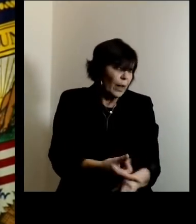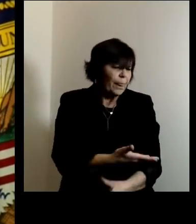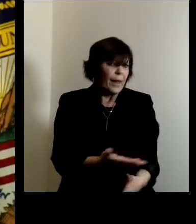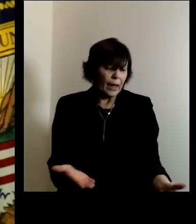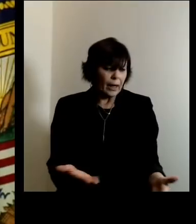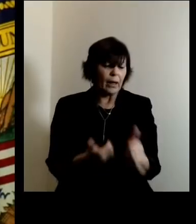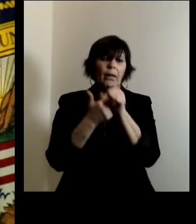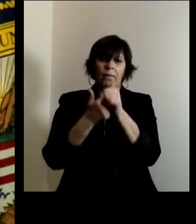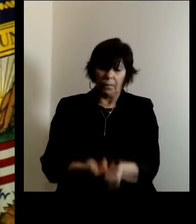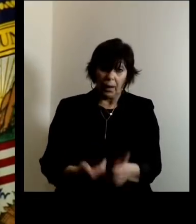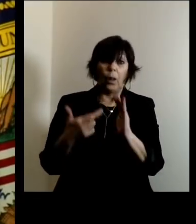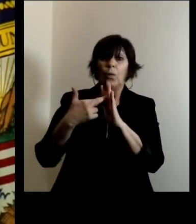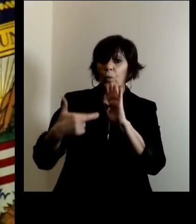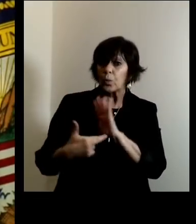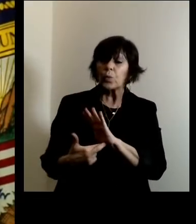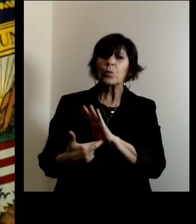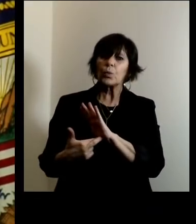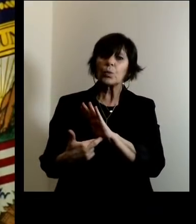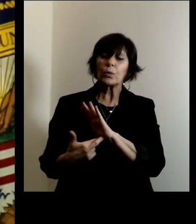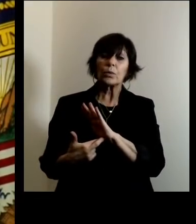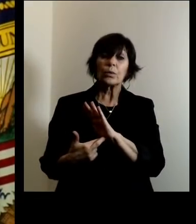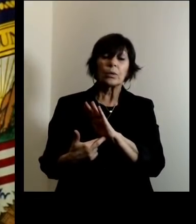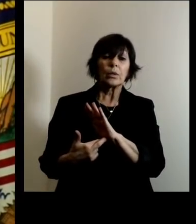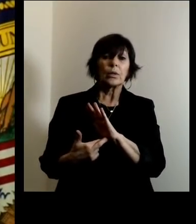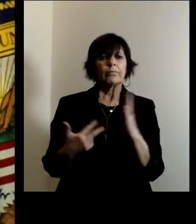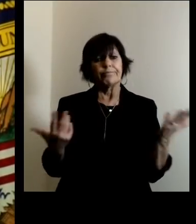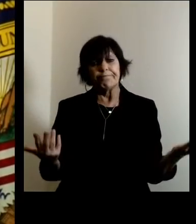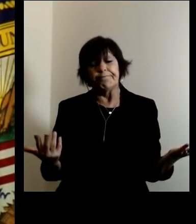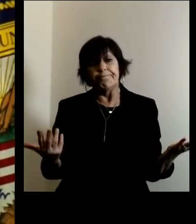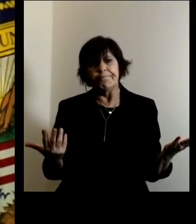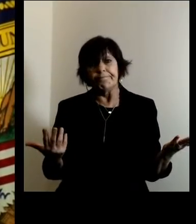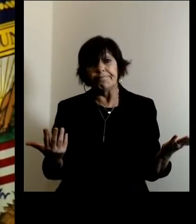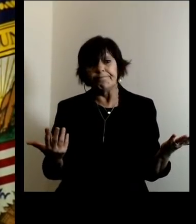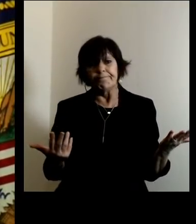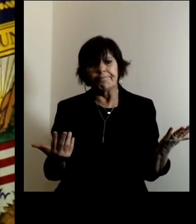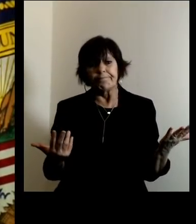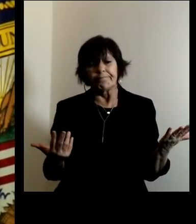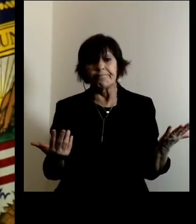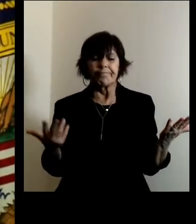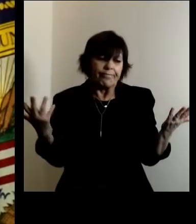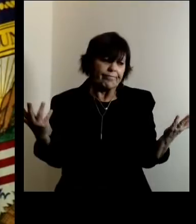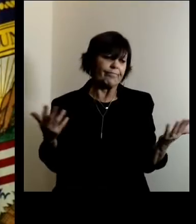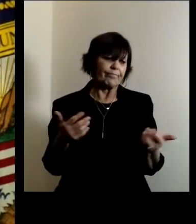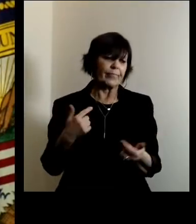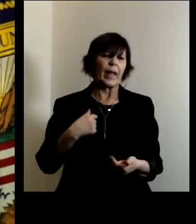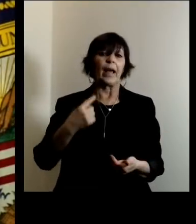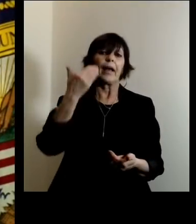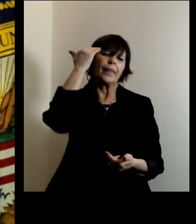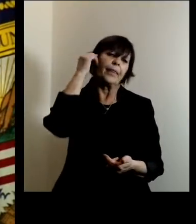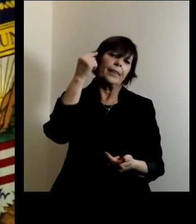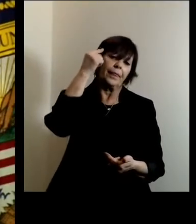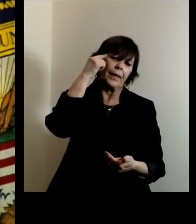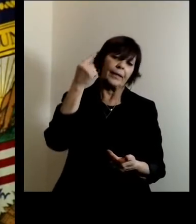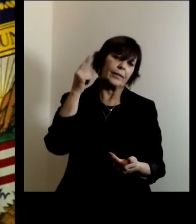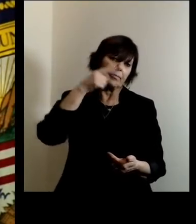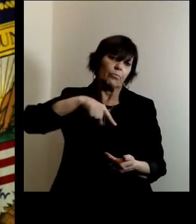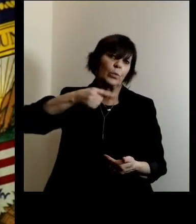and act in the greater good of the community rather than their own needs, I think we'll be better